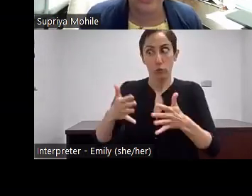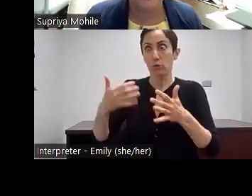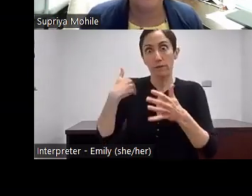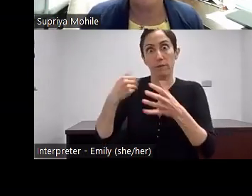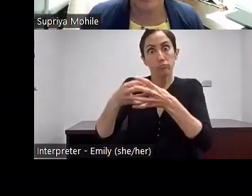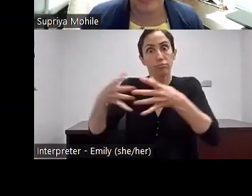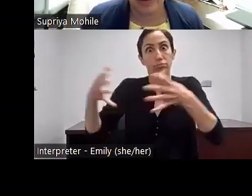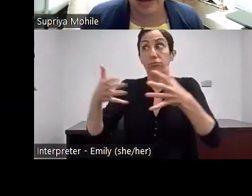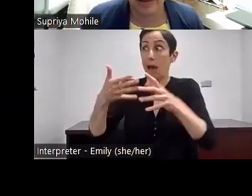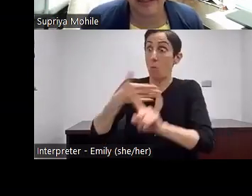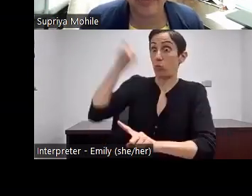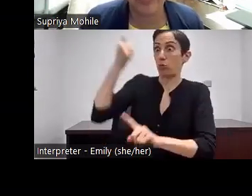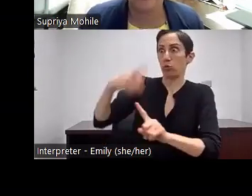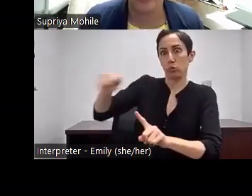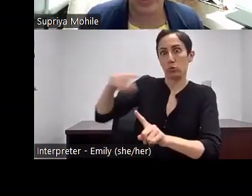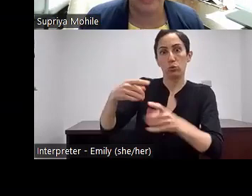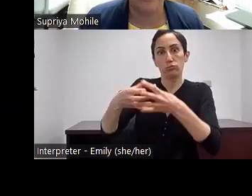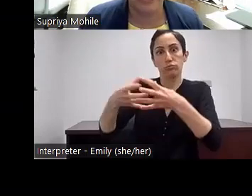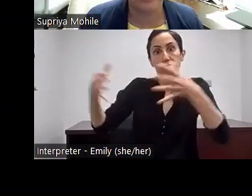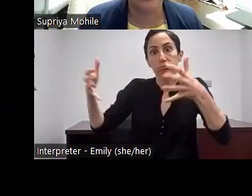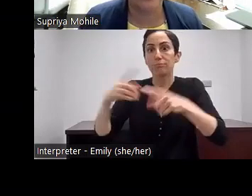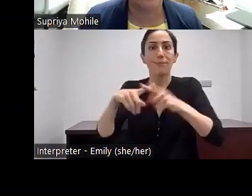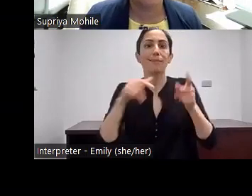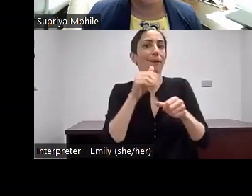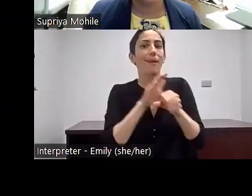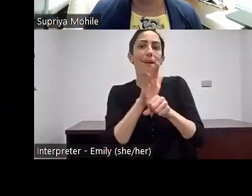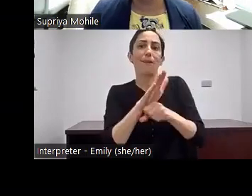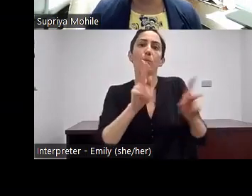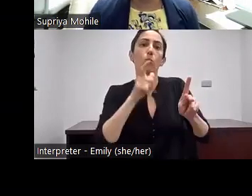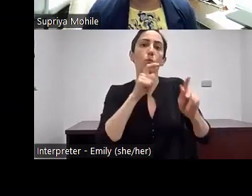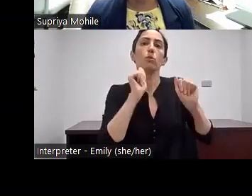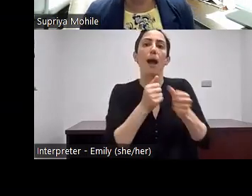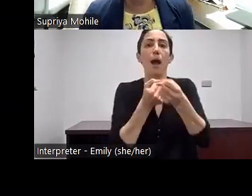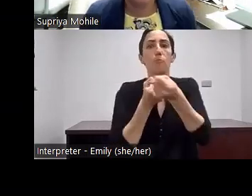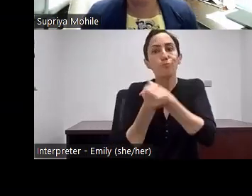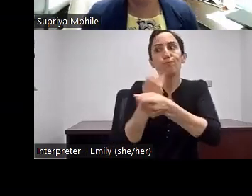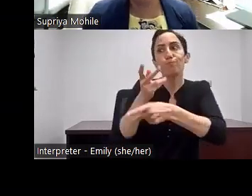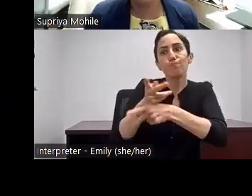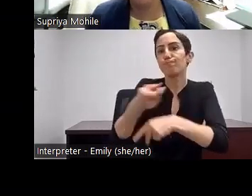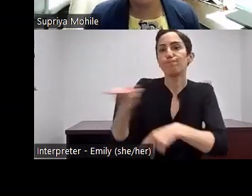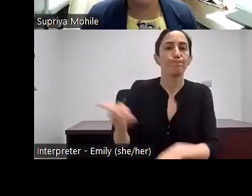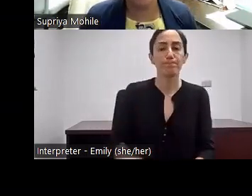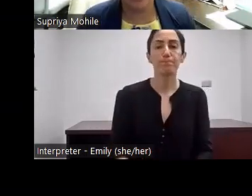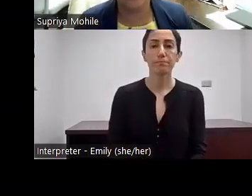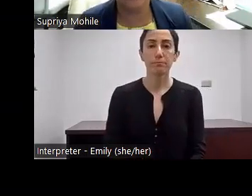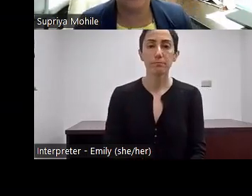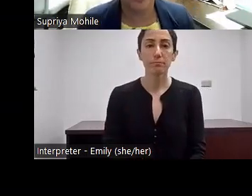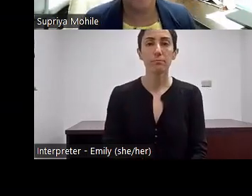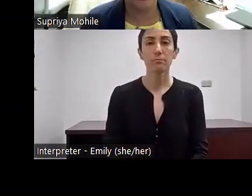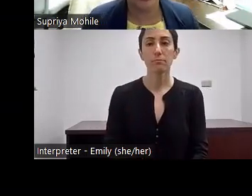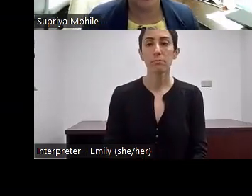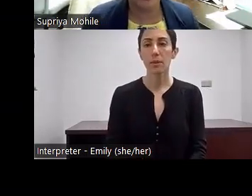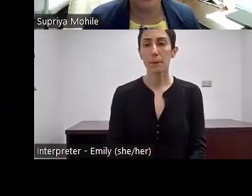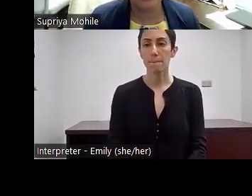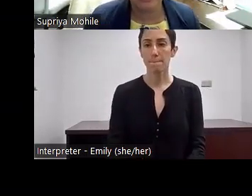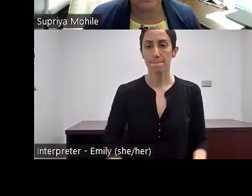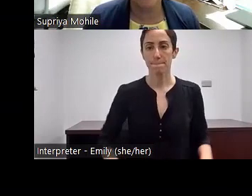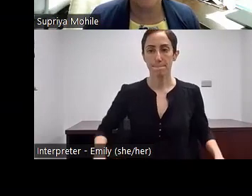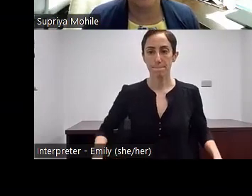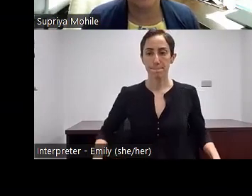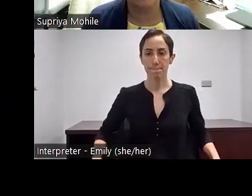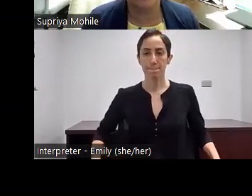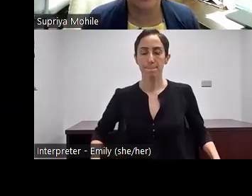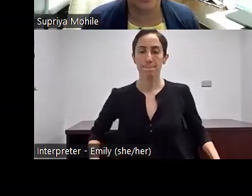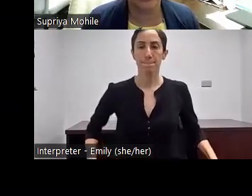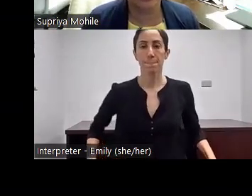adults, despite this growing number. One of the gaps that we see for cancer survivorship is the need